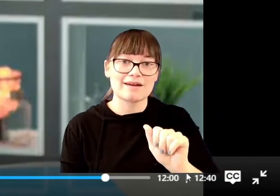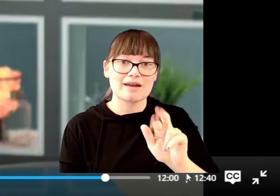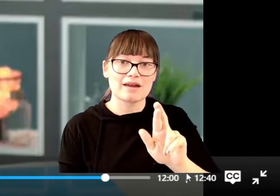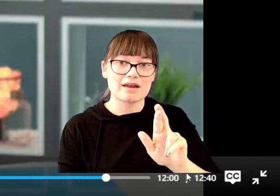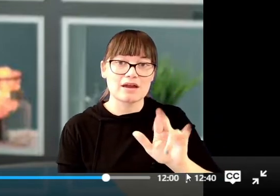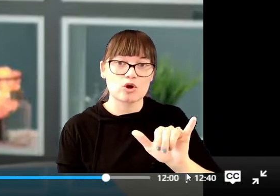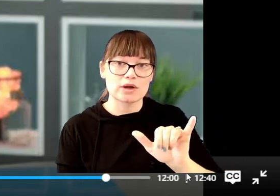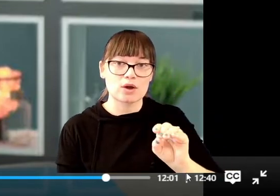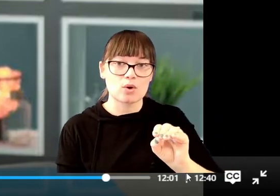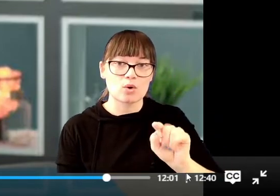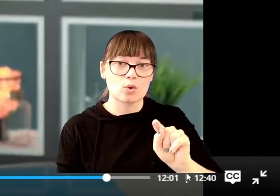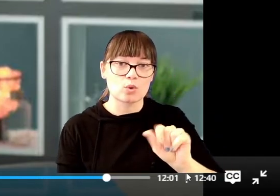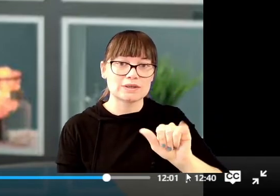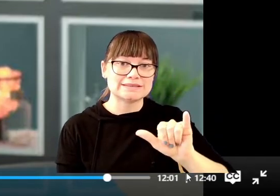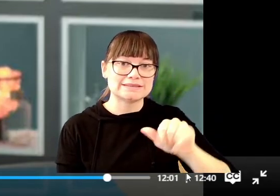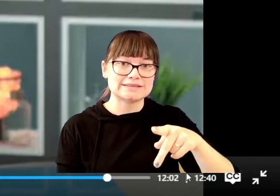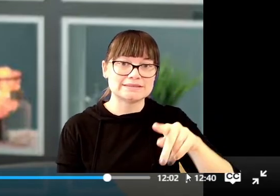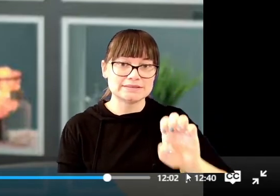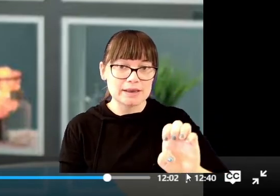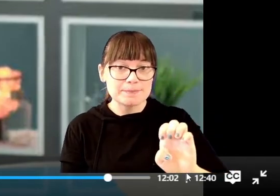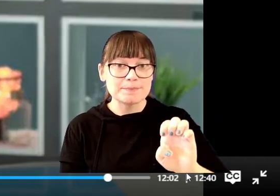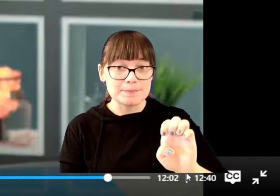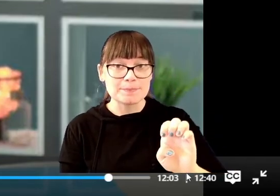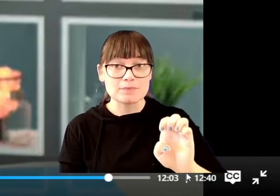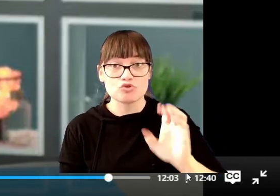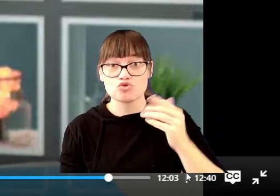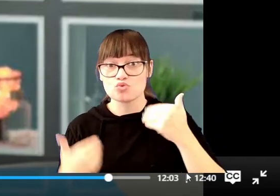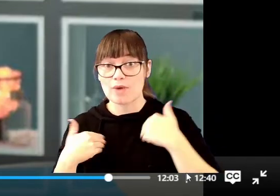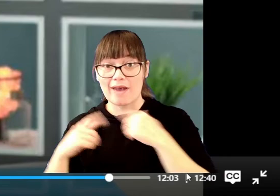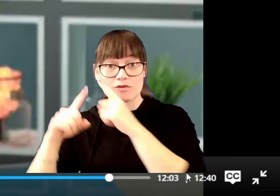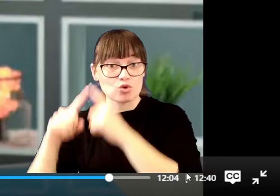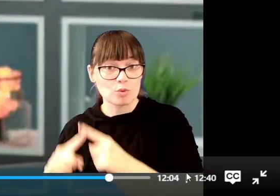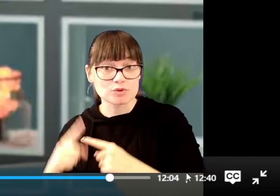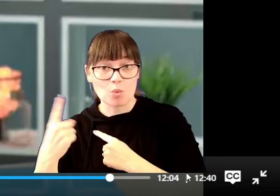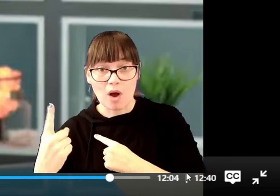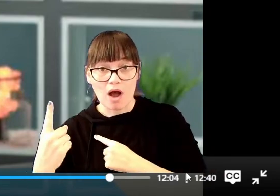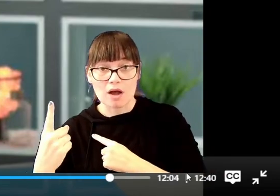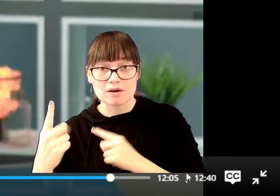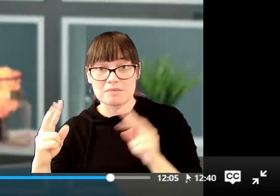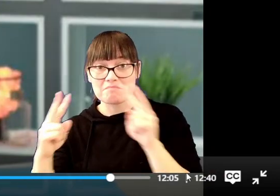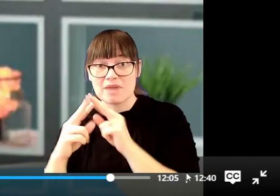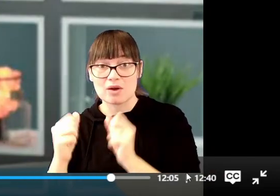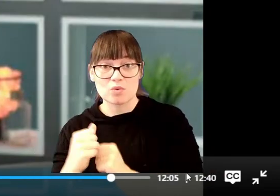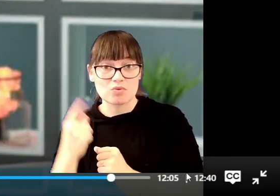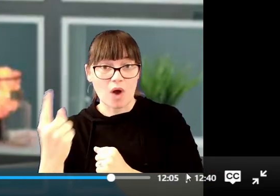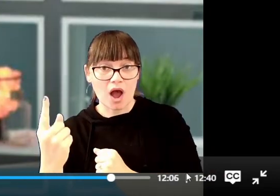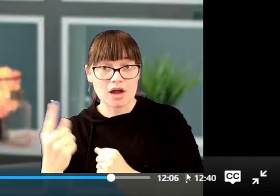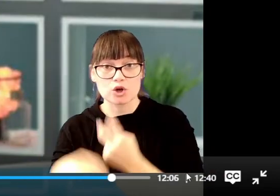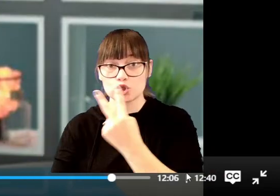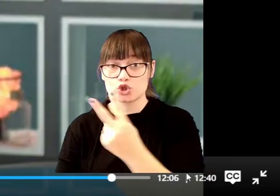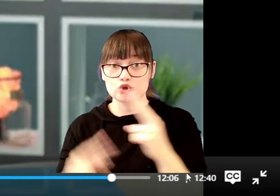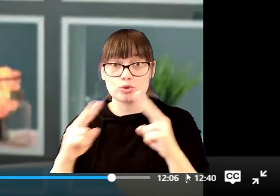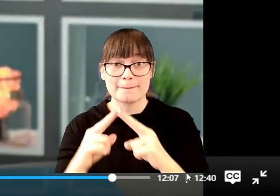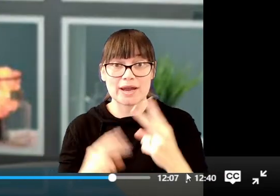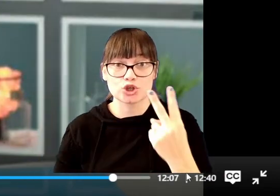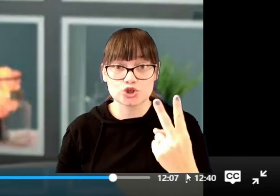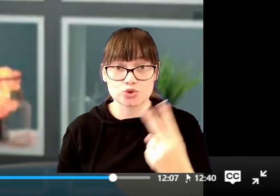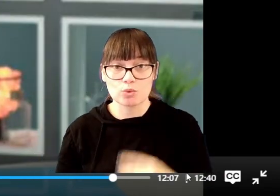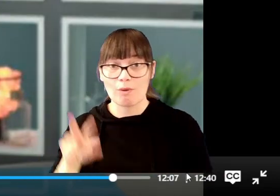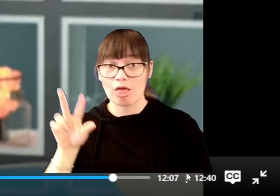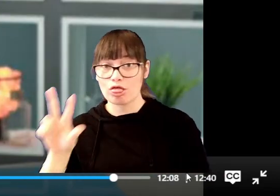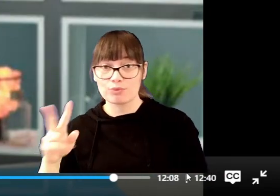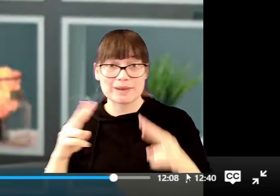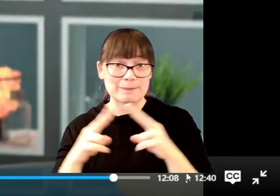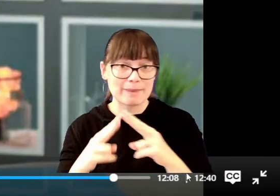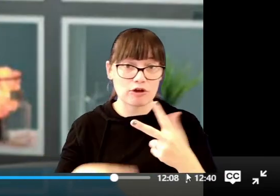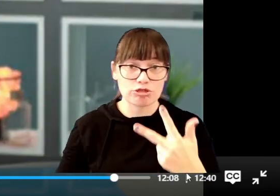chromosome 1 and we'll go through all of our chromosomes, and we just have chromosome 1 paired with chromosome 1 and chromosome 2 paired with chromosome 2 all the way